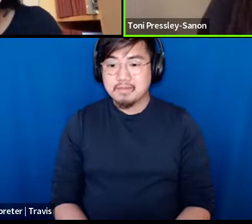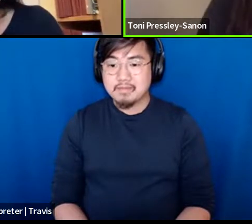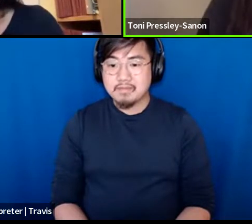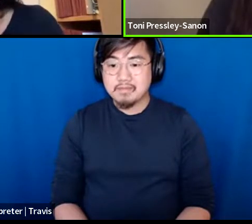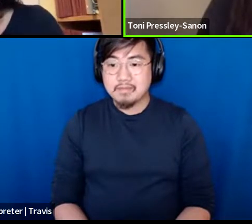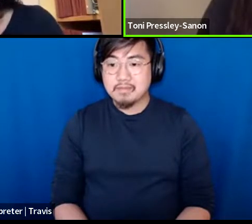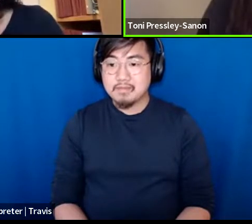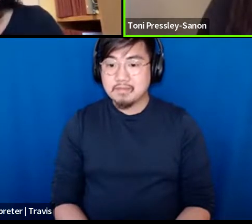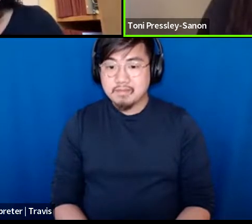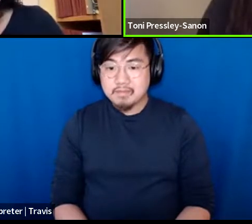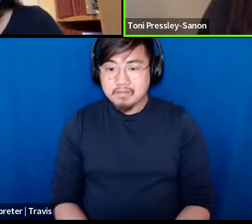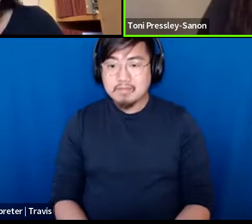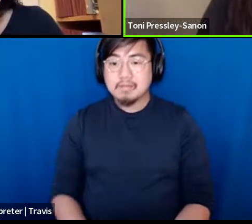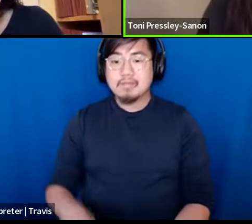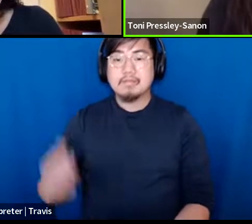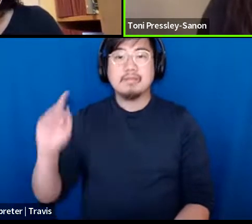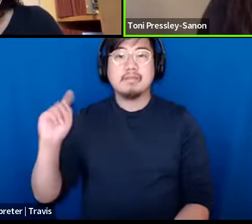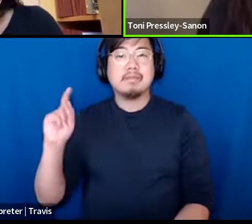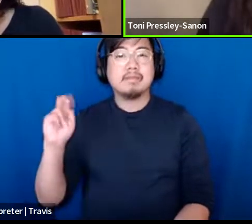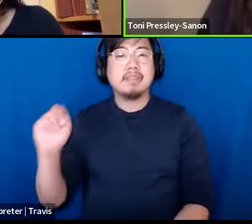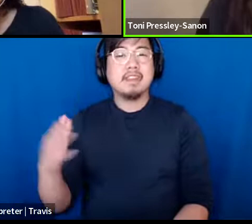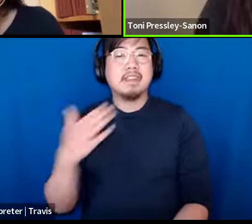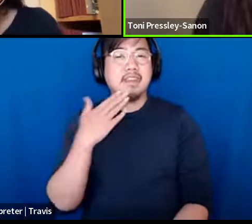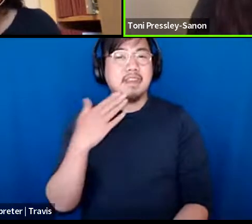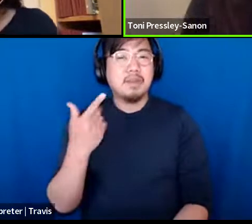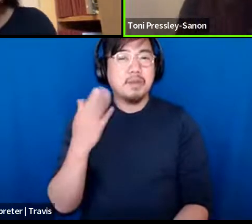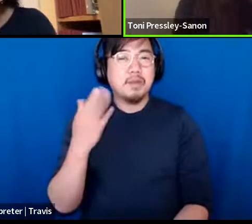Thank you, Greg. Hi, Rima.